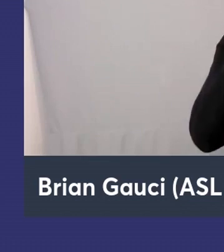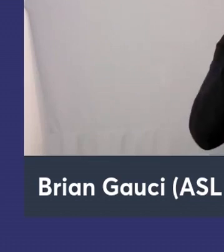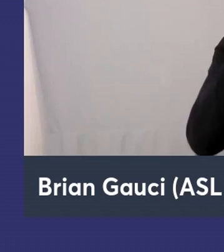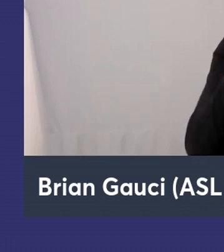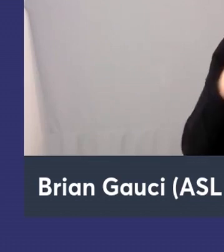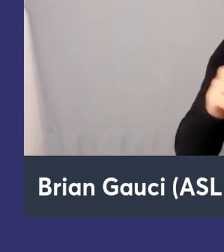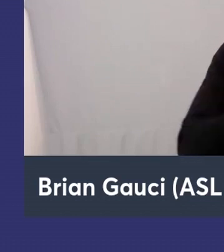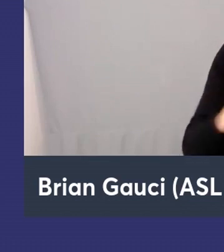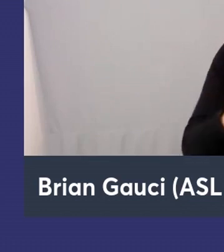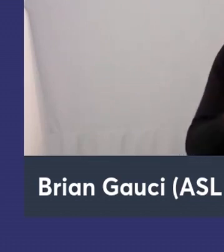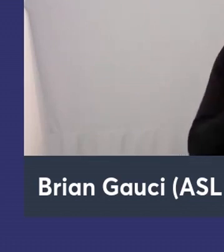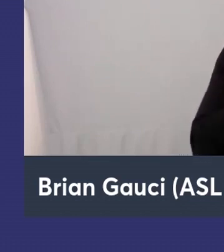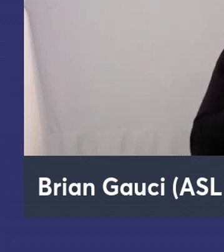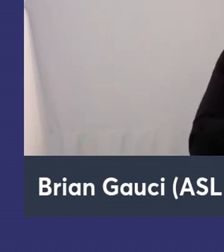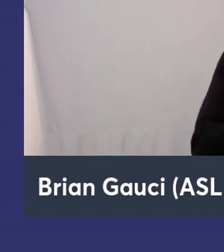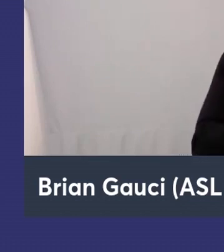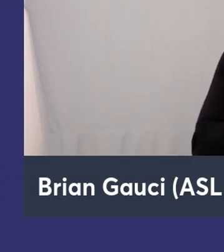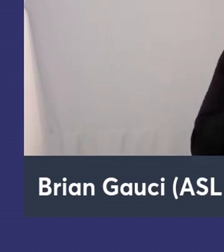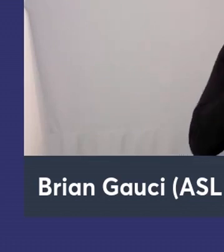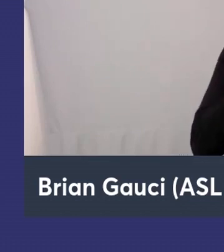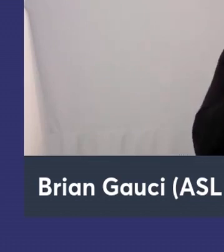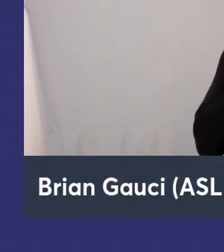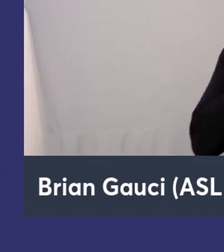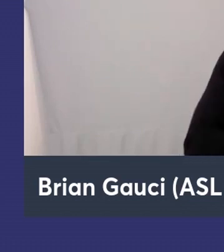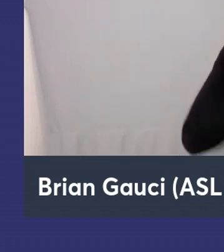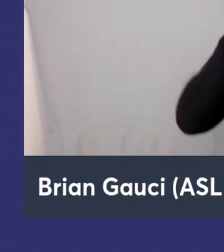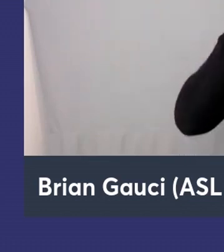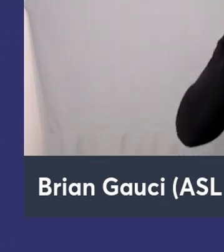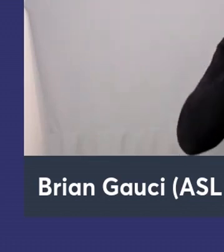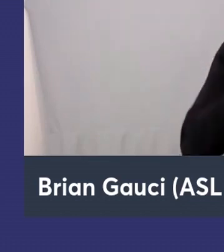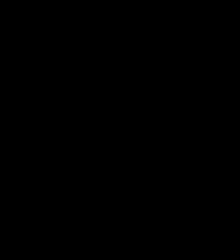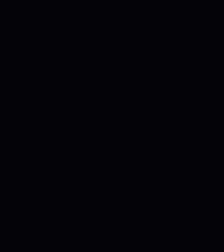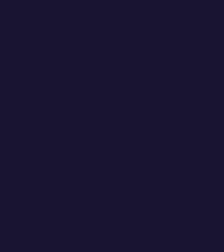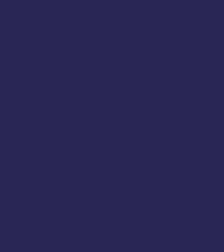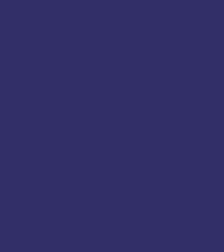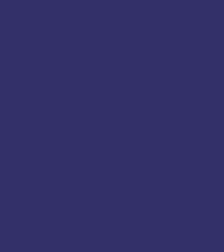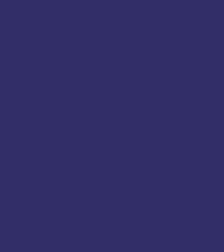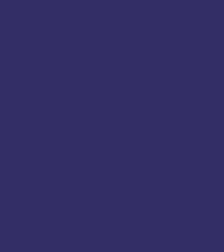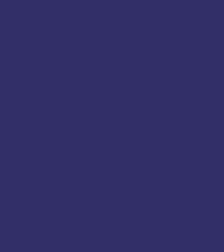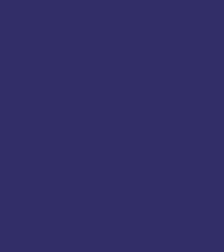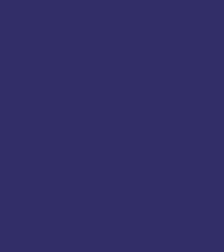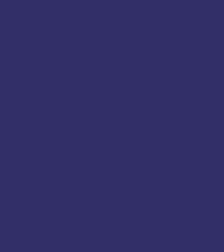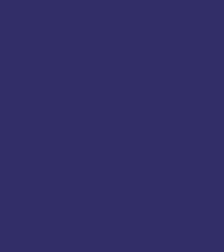usually gradual. In my case, it's a very, very slow ramp.